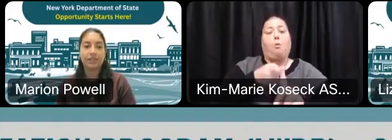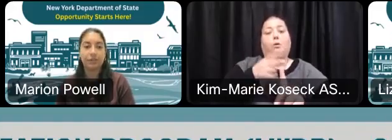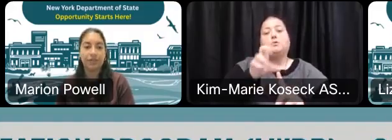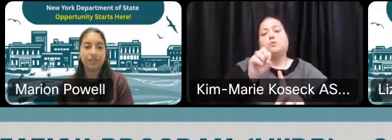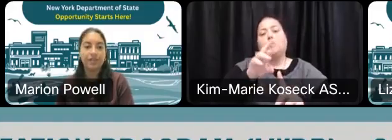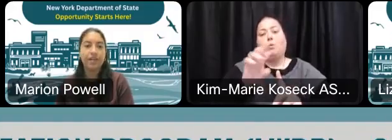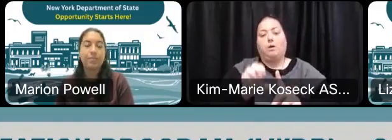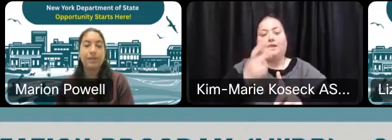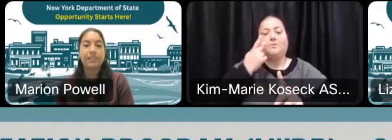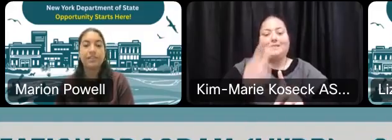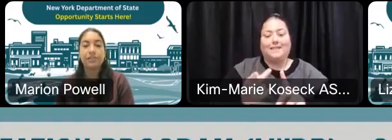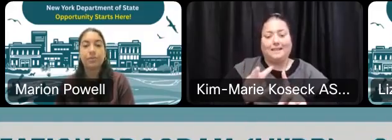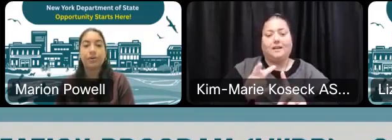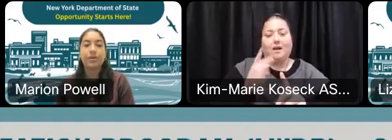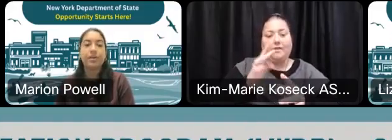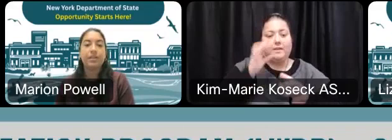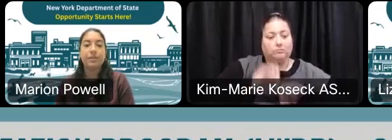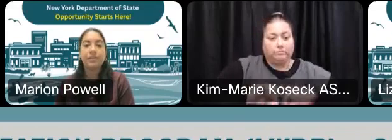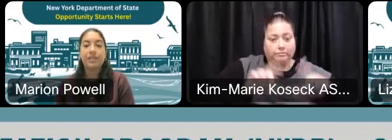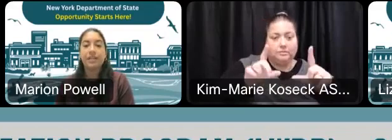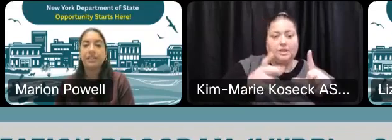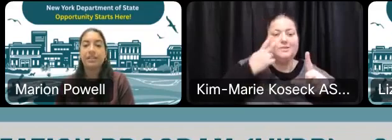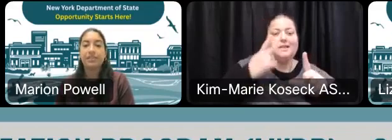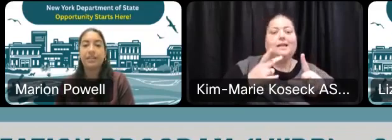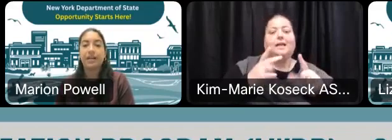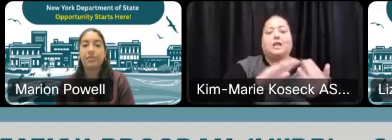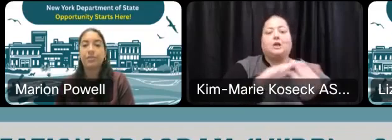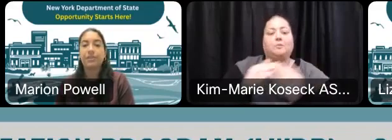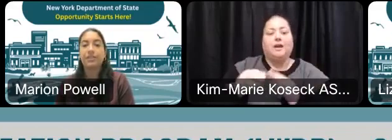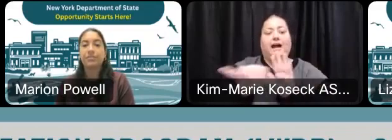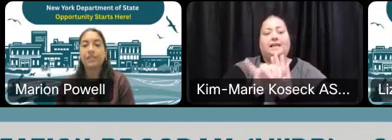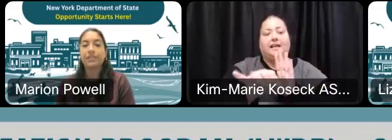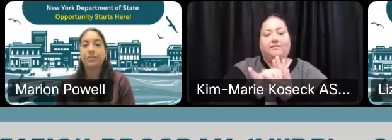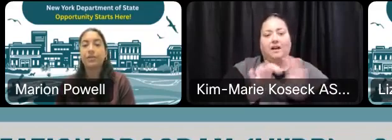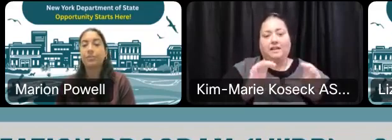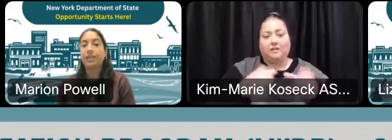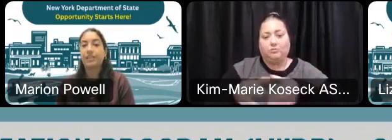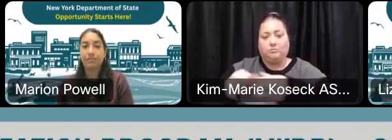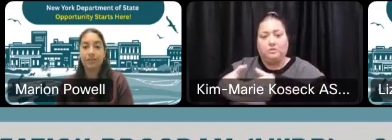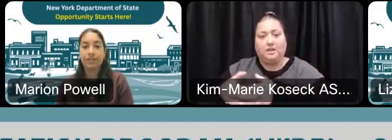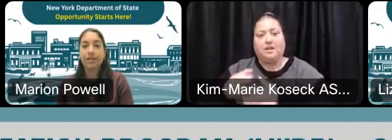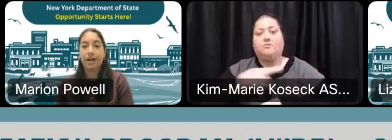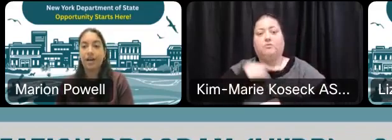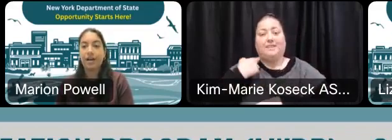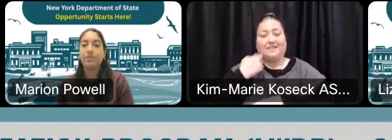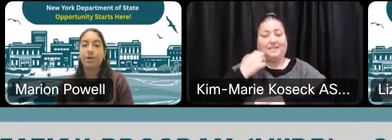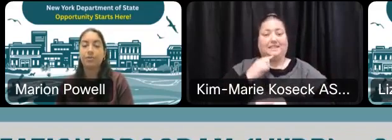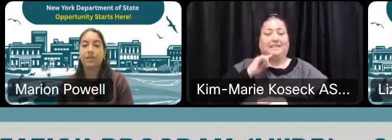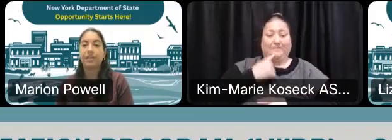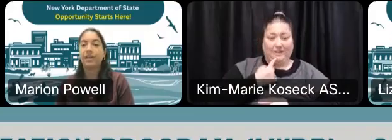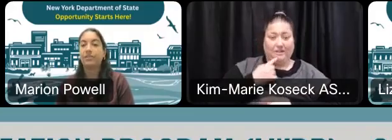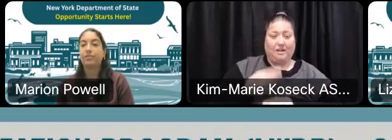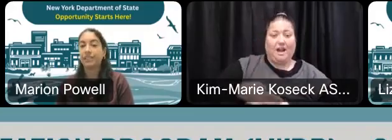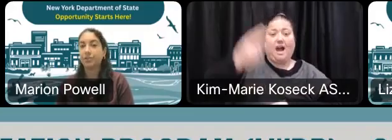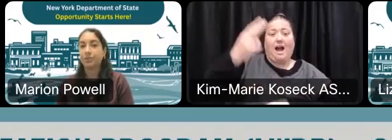on the screen. And based on the score, the community can identify the categories of risk, whether it being severe, high,